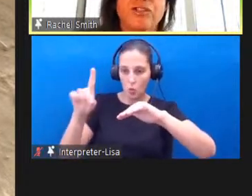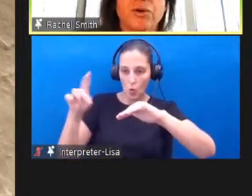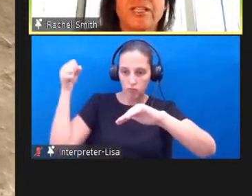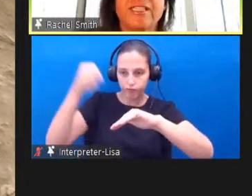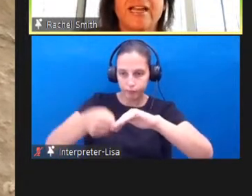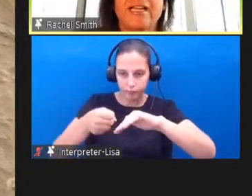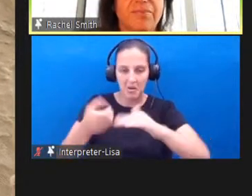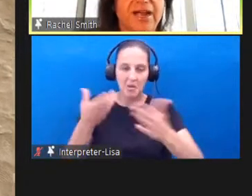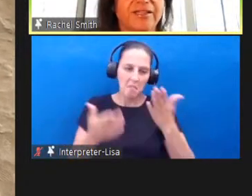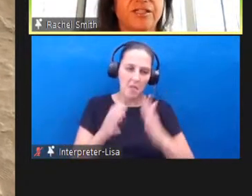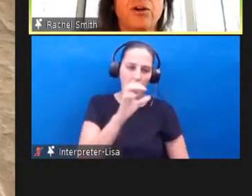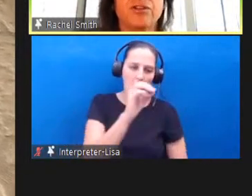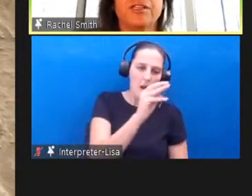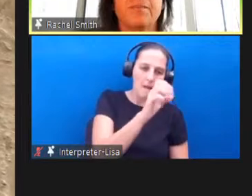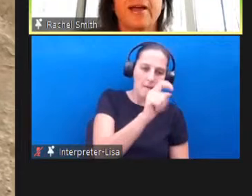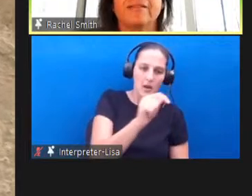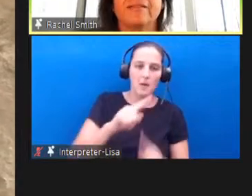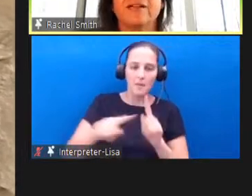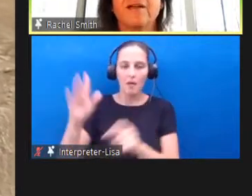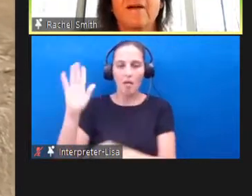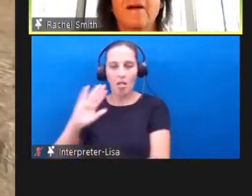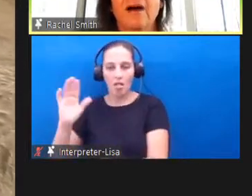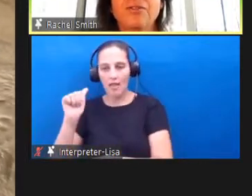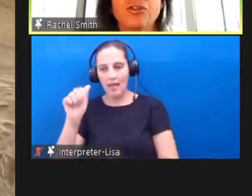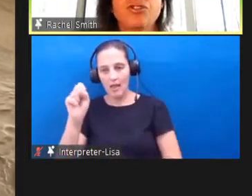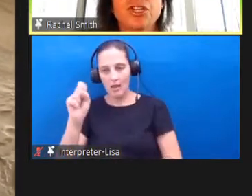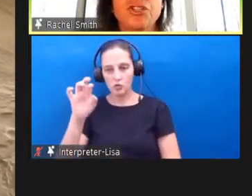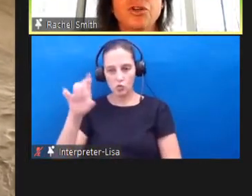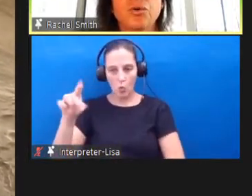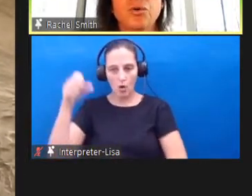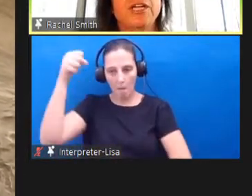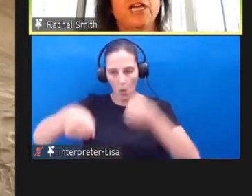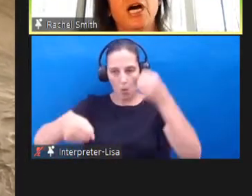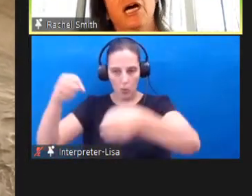mostly asteroids that impacted Mars in the past.